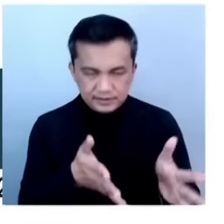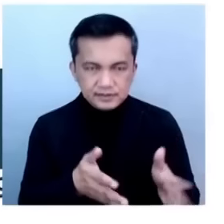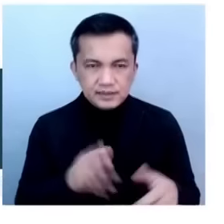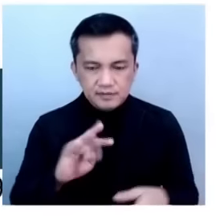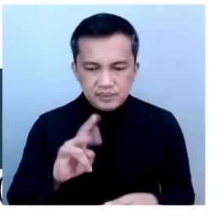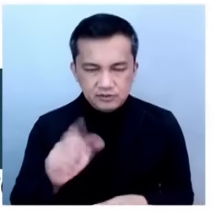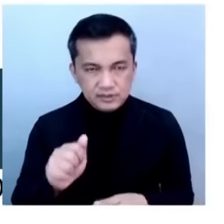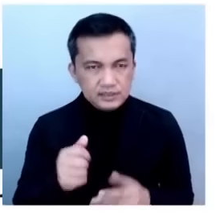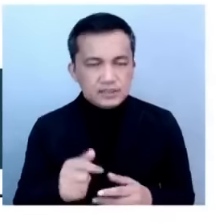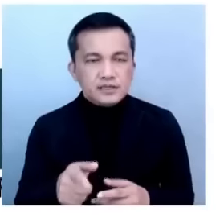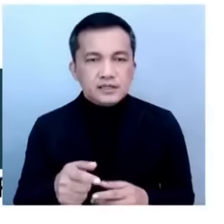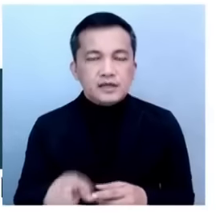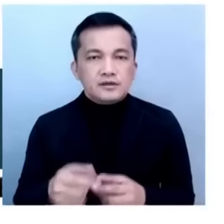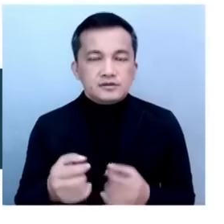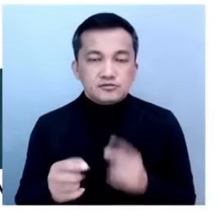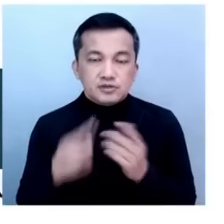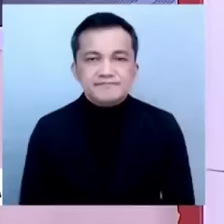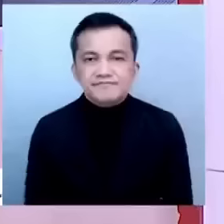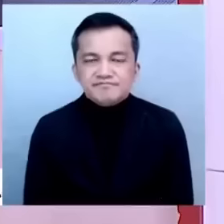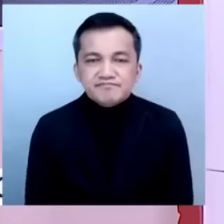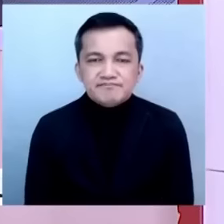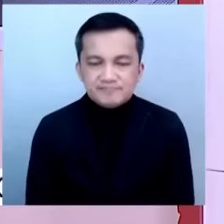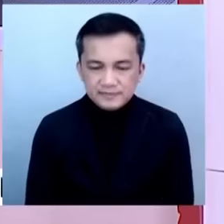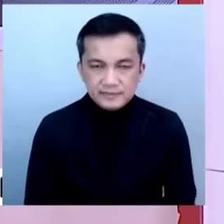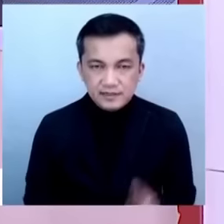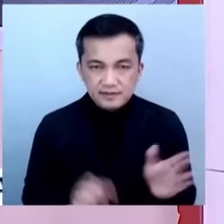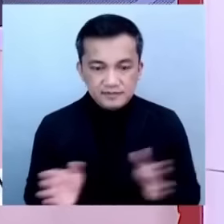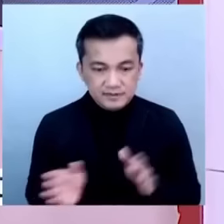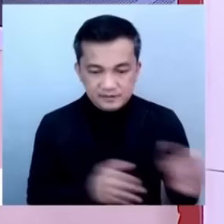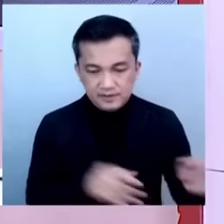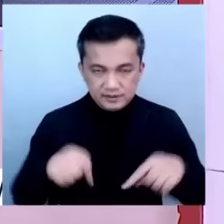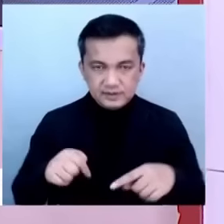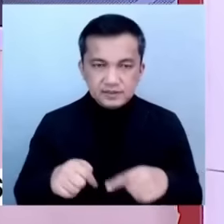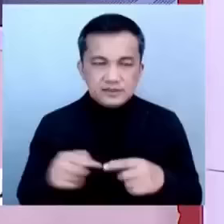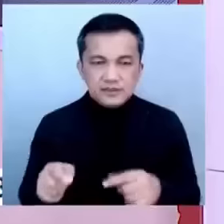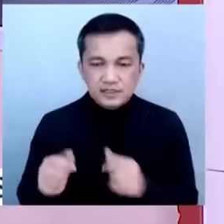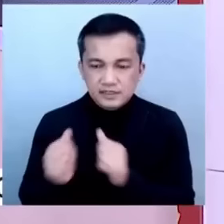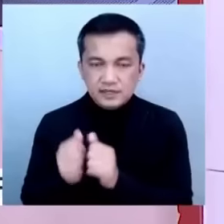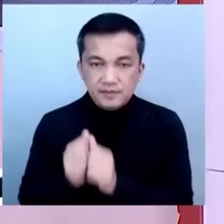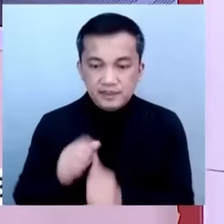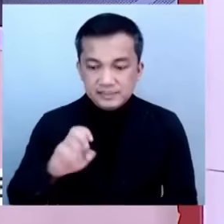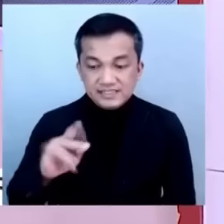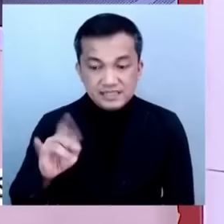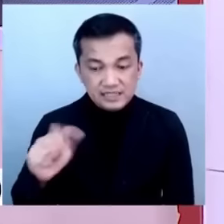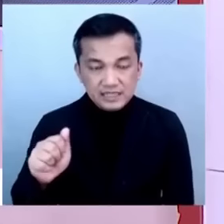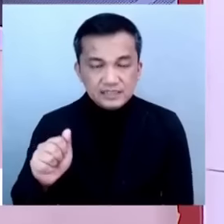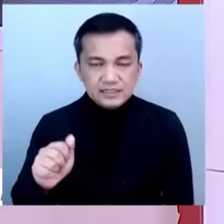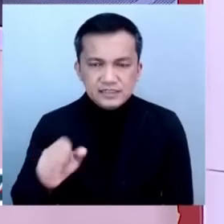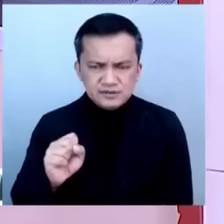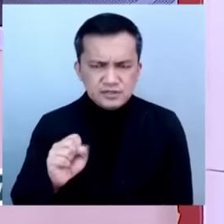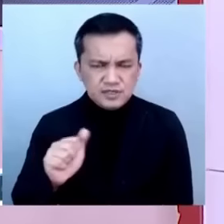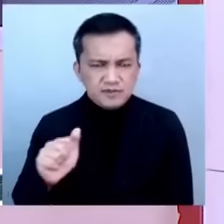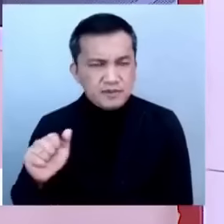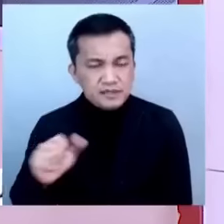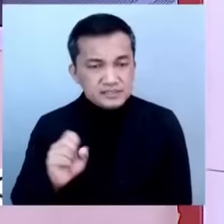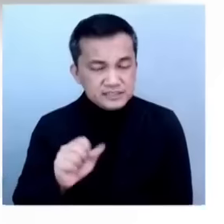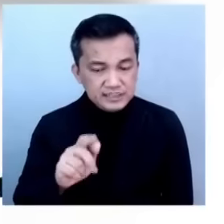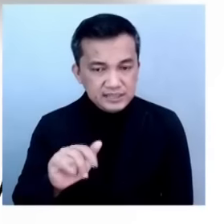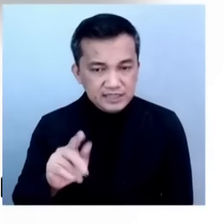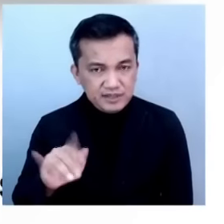there joining us live. Thanks again. Estrada's colleagues at the Senate weighing in on the Sandigan Bayan's ruling on his pork barrel